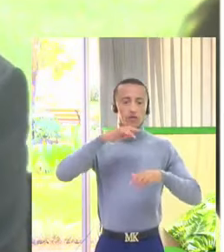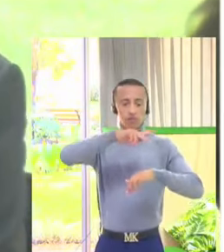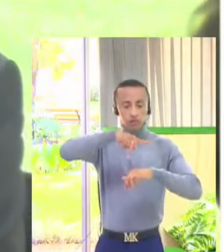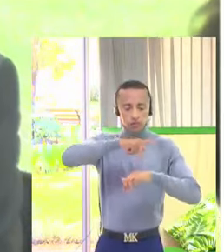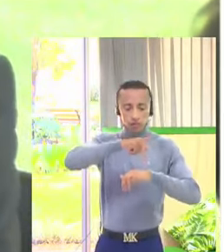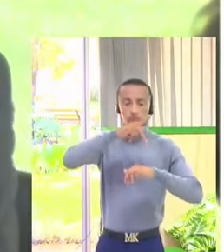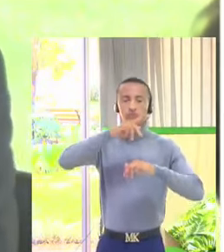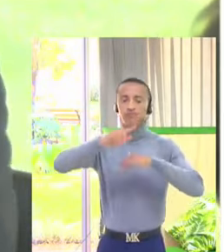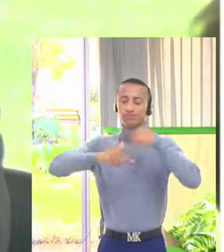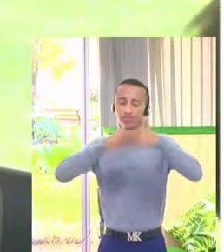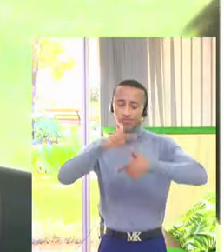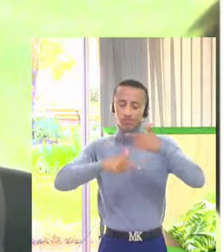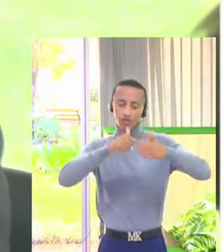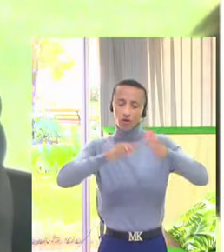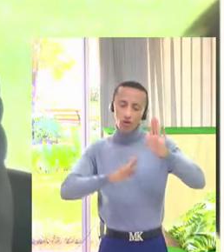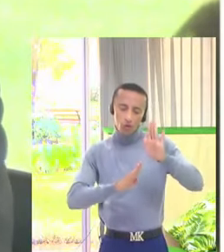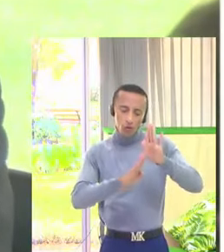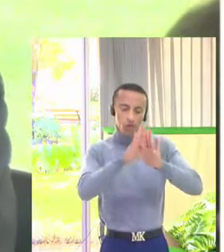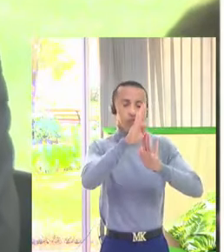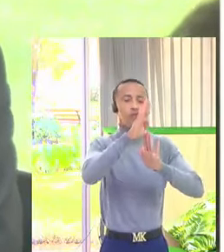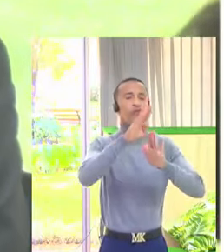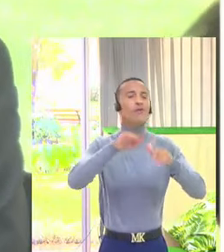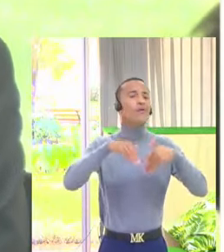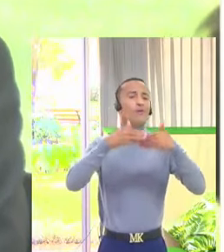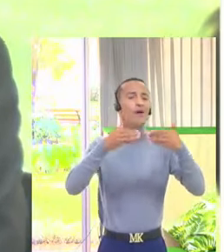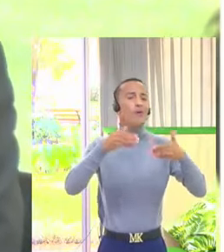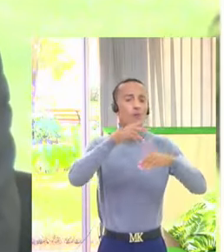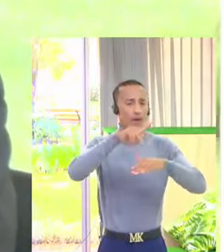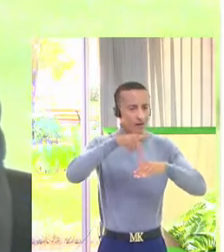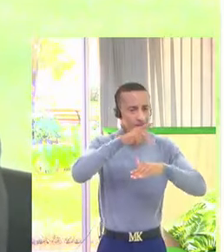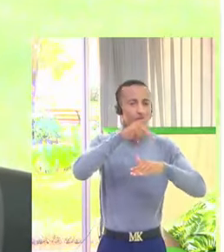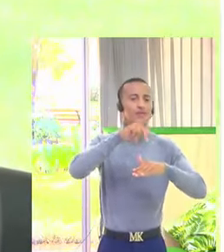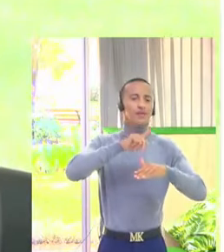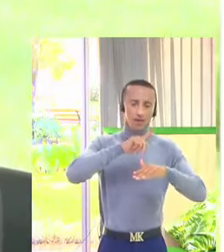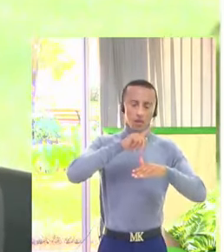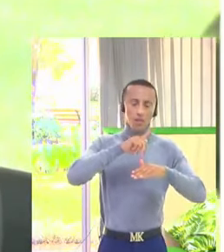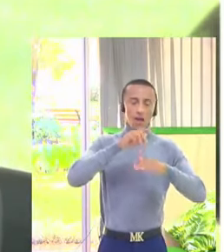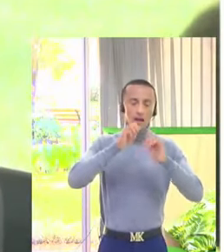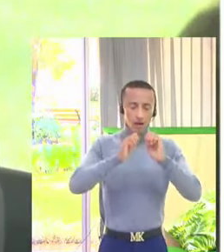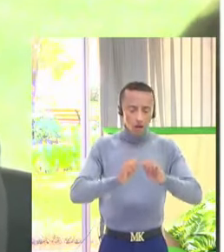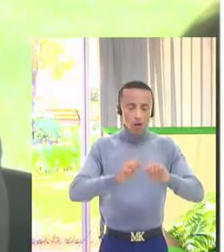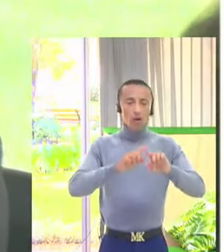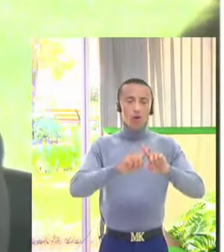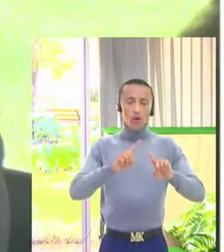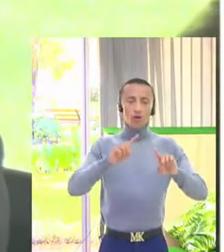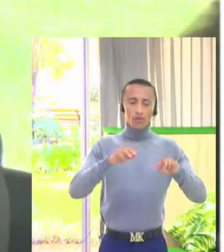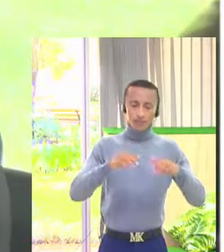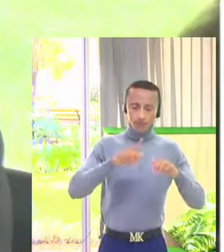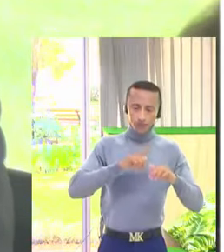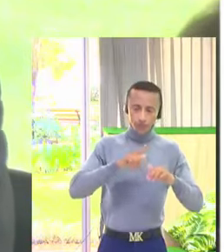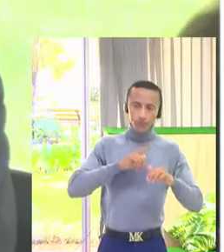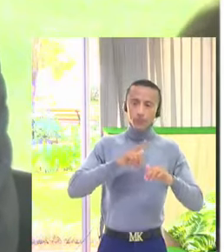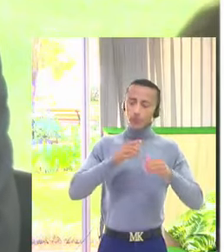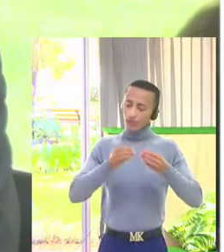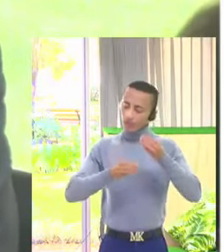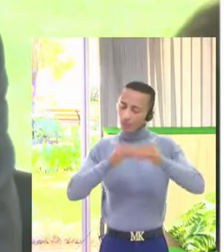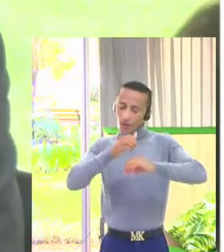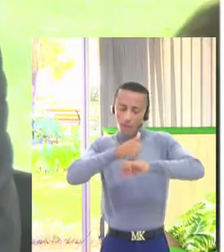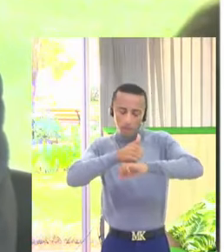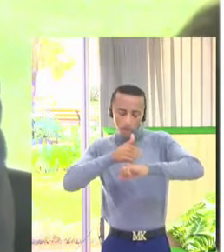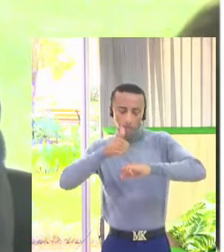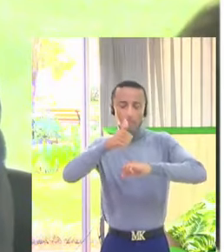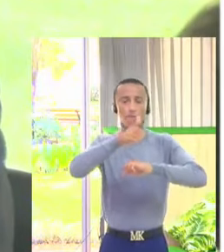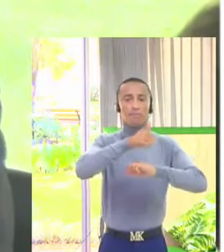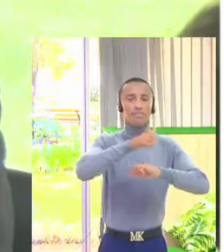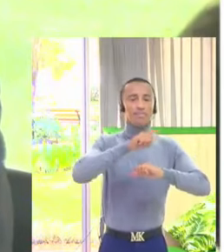better talent, who has better companies, who is more, you know, and so that is adding. And finally, there's also competition in